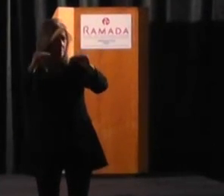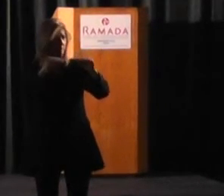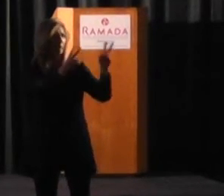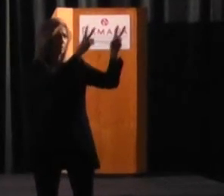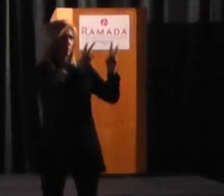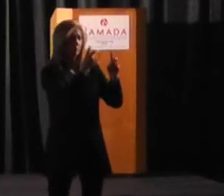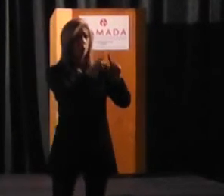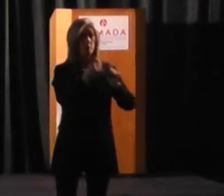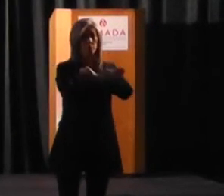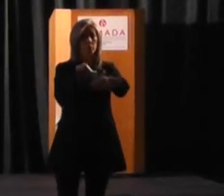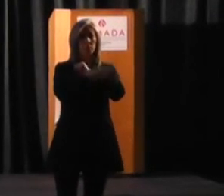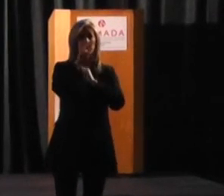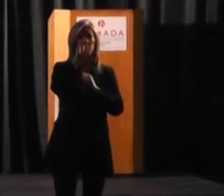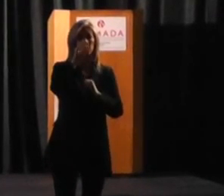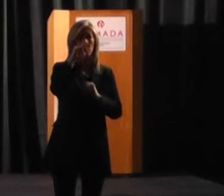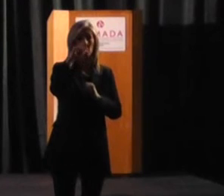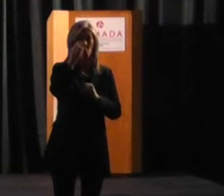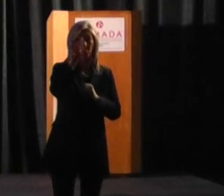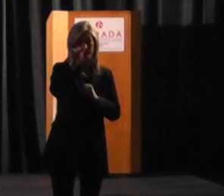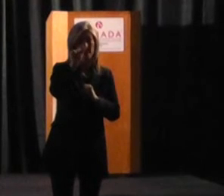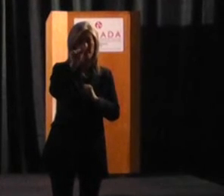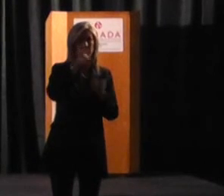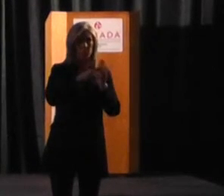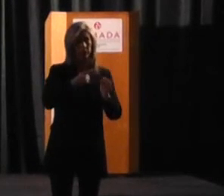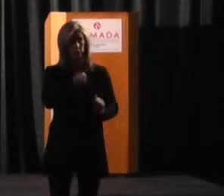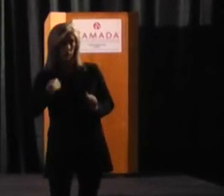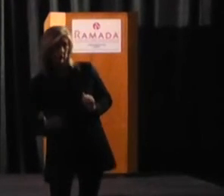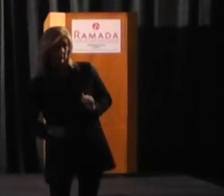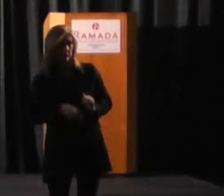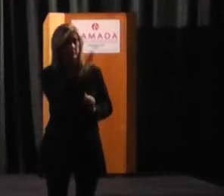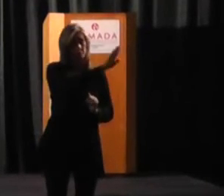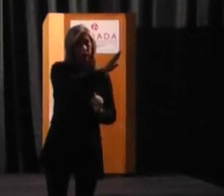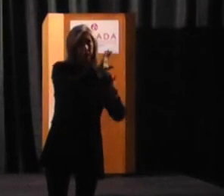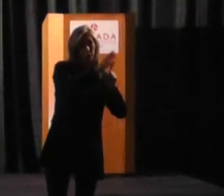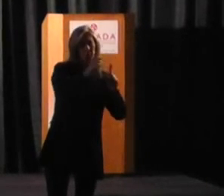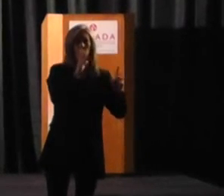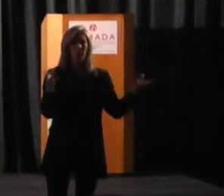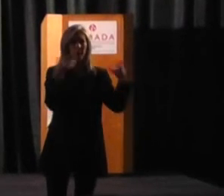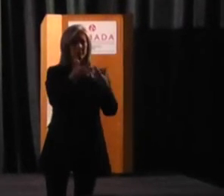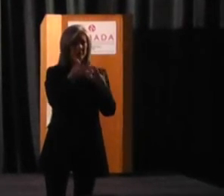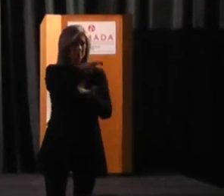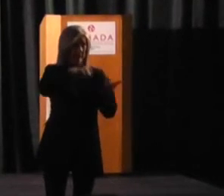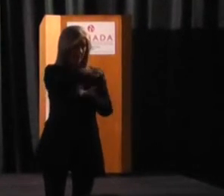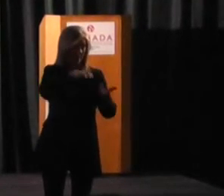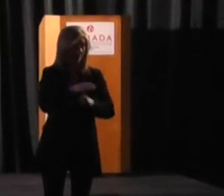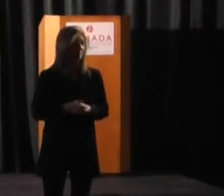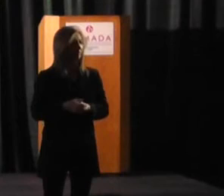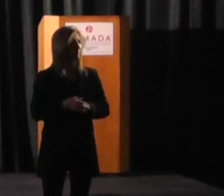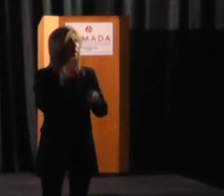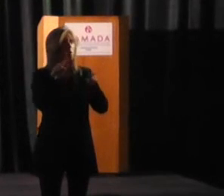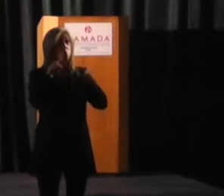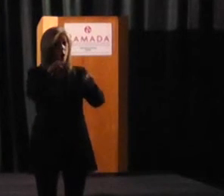Mongolia. So we're going to mix cultures a little bit. And while we're dancing, I want you to think of two things. On